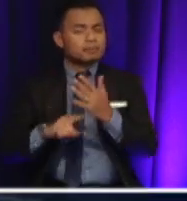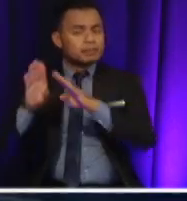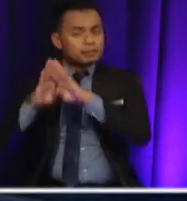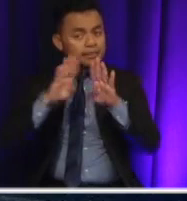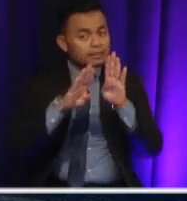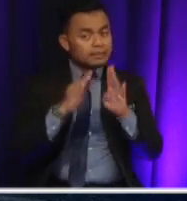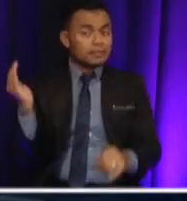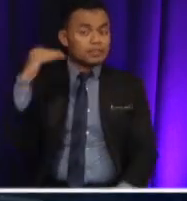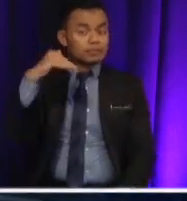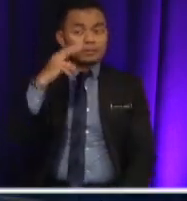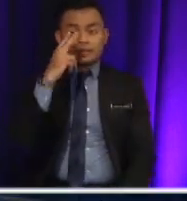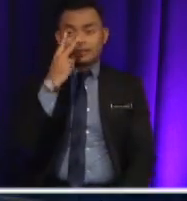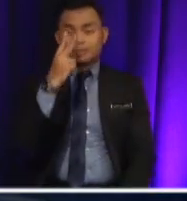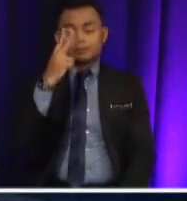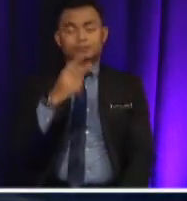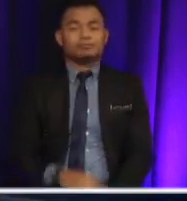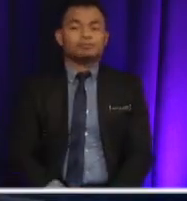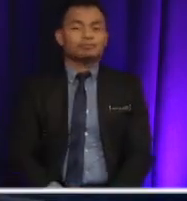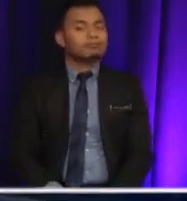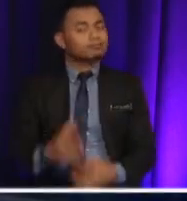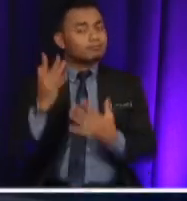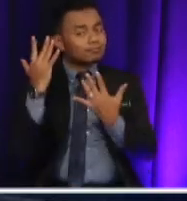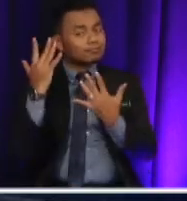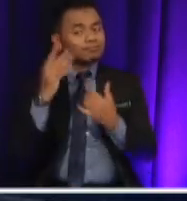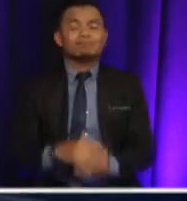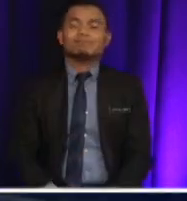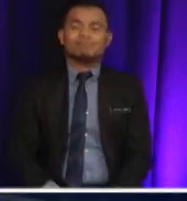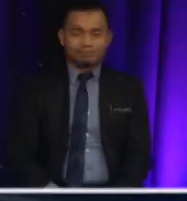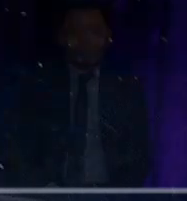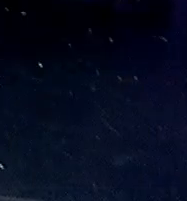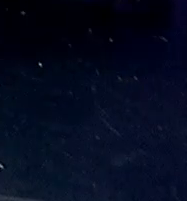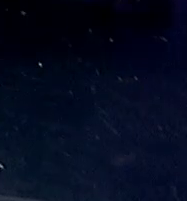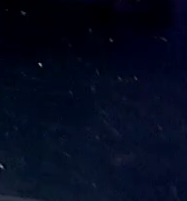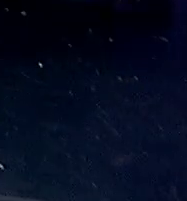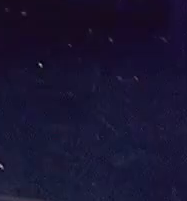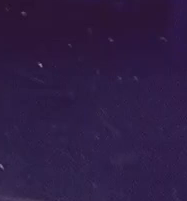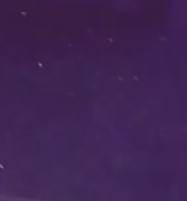good find question. out soon enough after this. All right, let's find out.